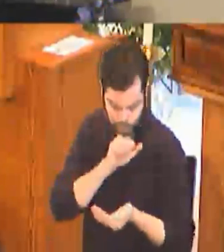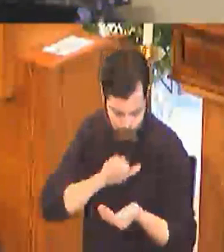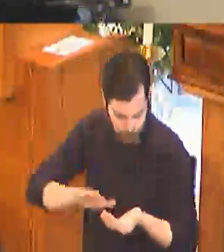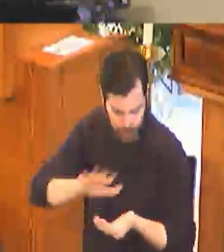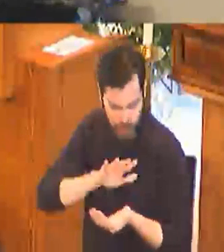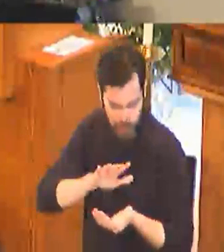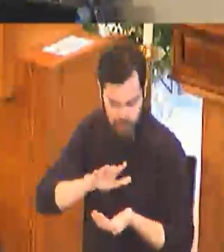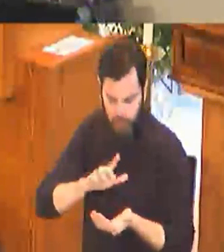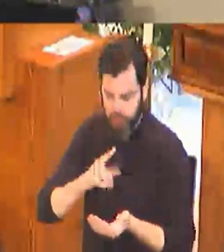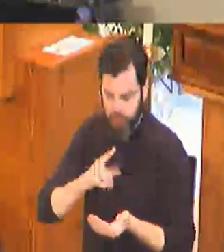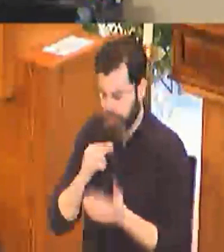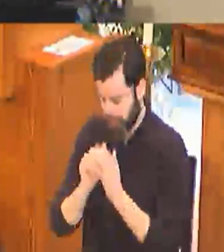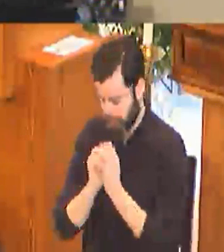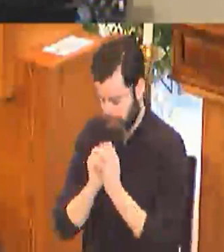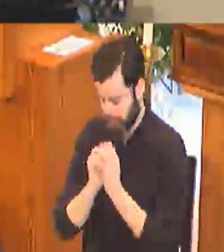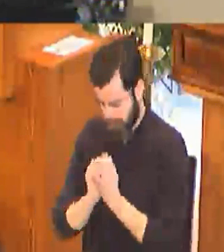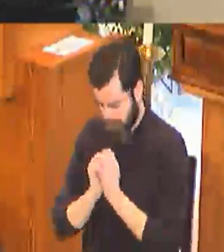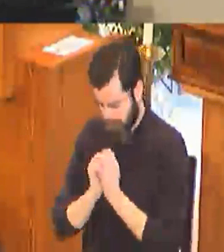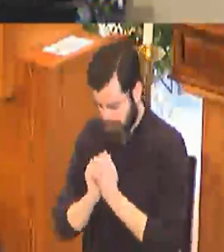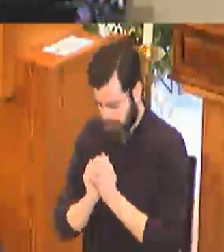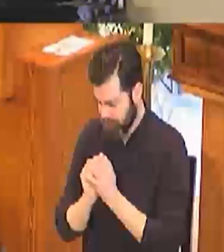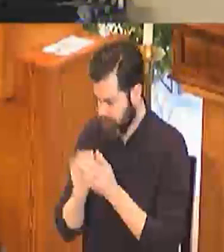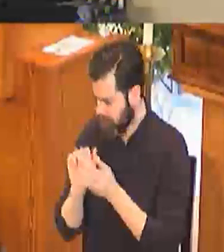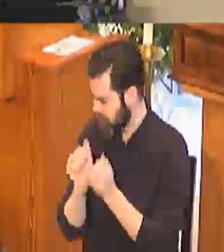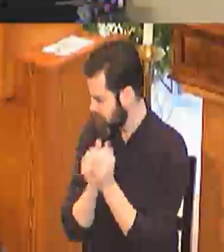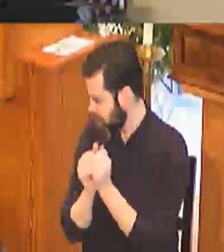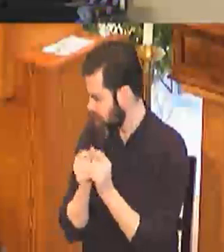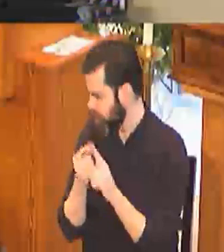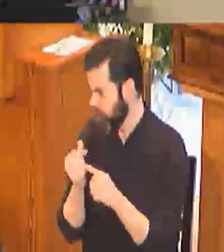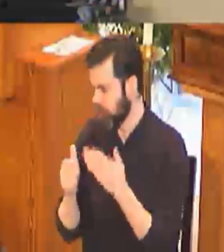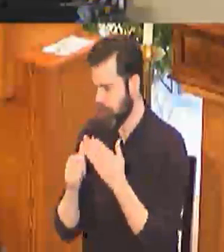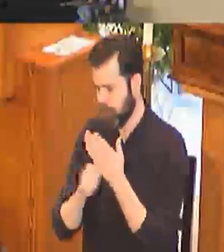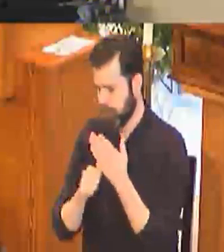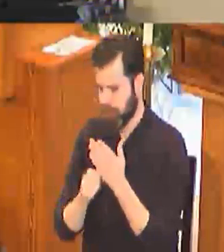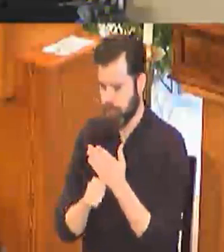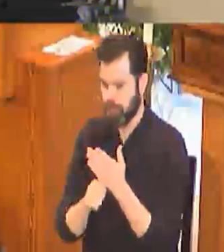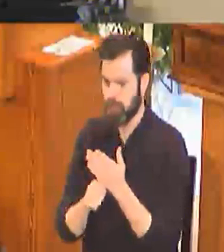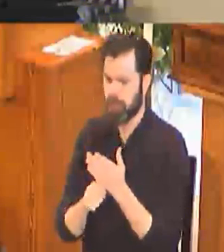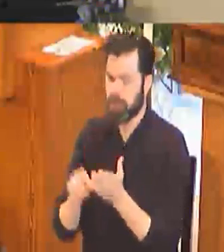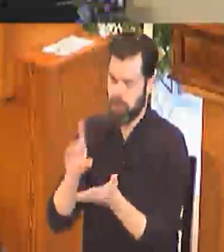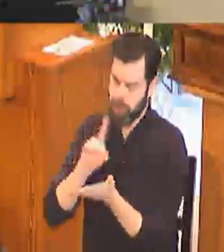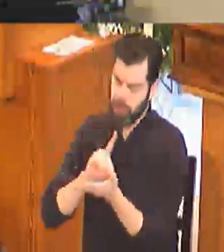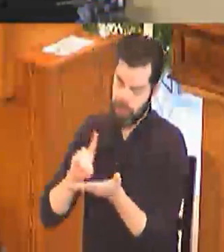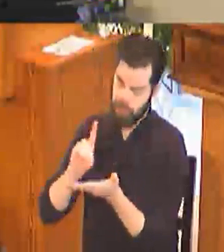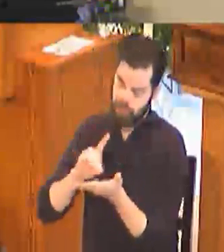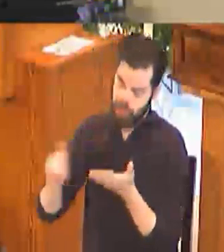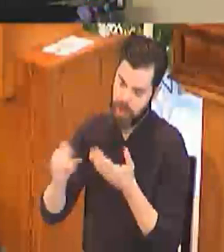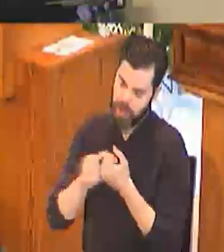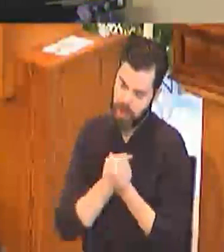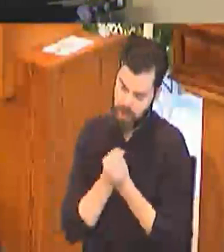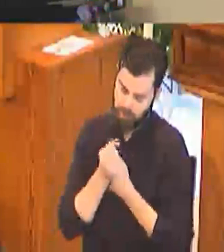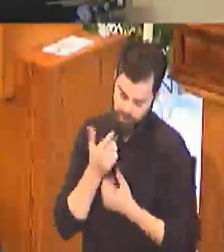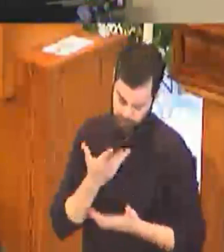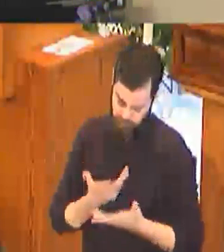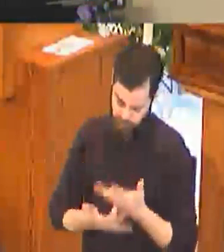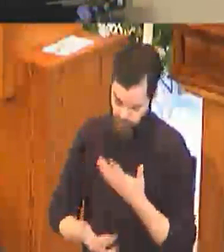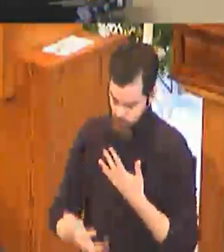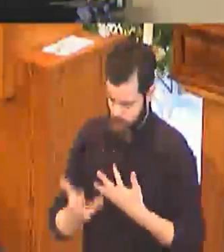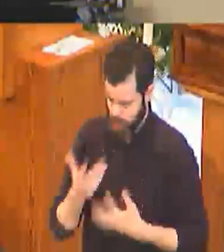affirm together our affirmation that's printed in the bulletin. Together, divine love flowing through